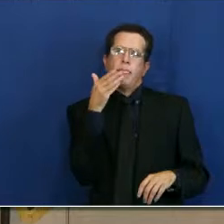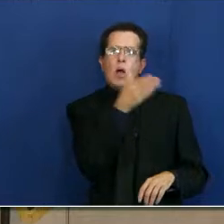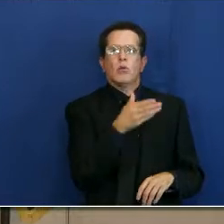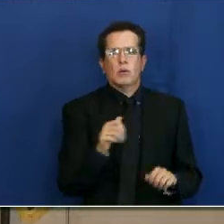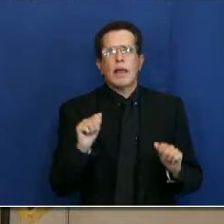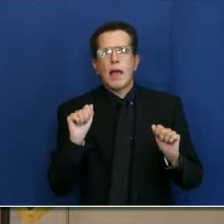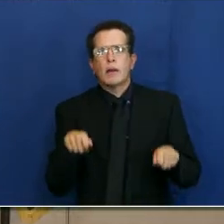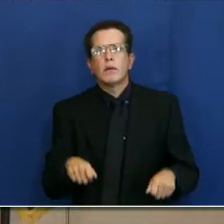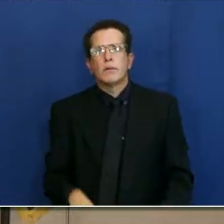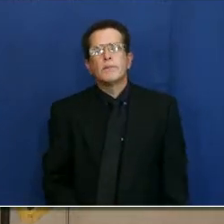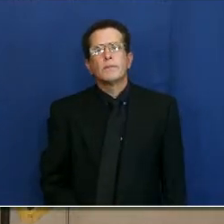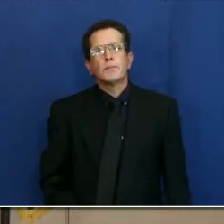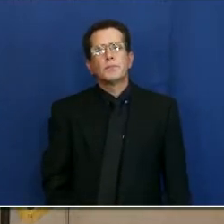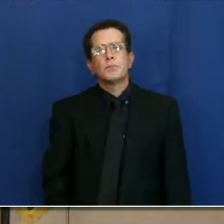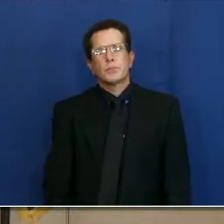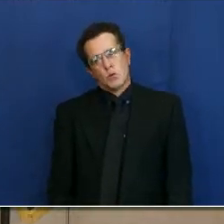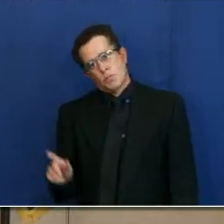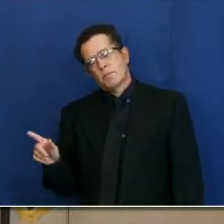Thank you.